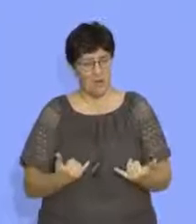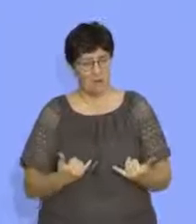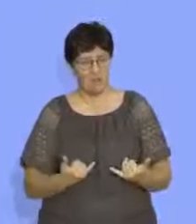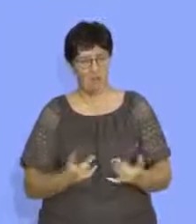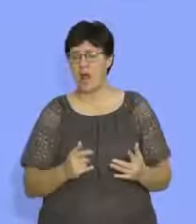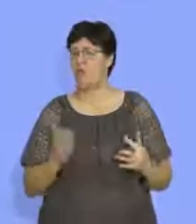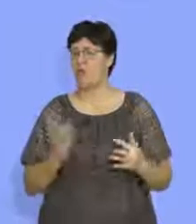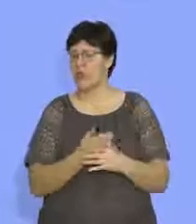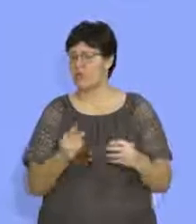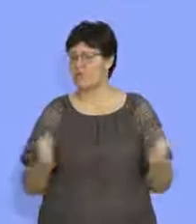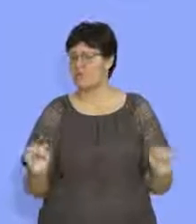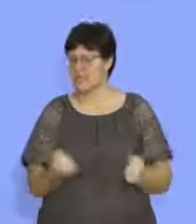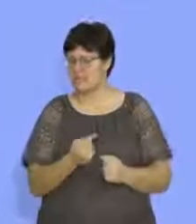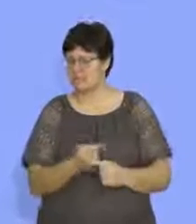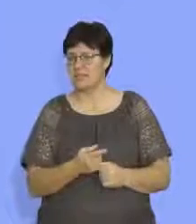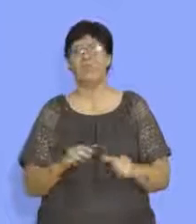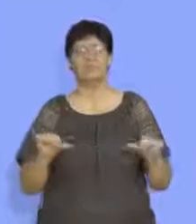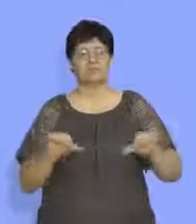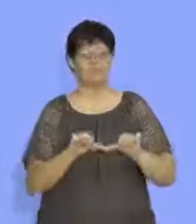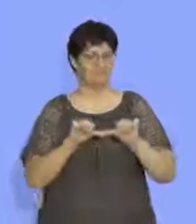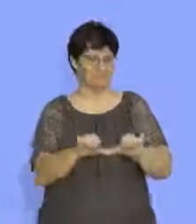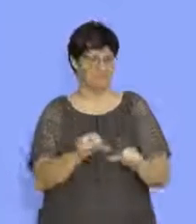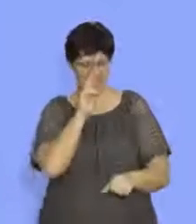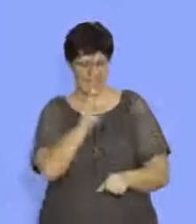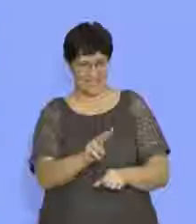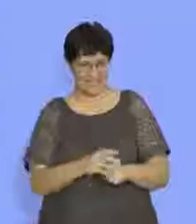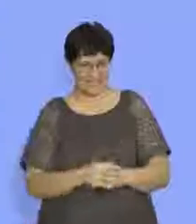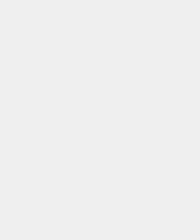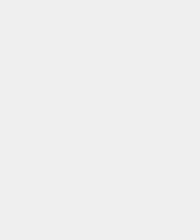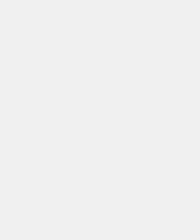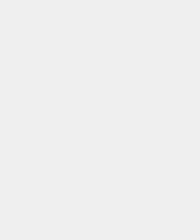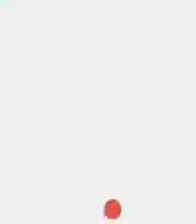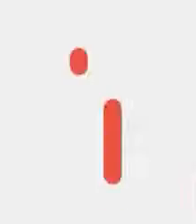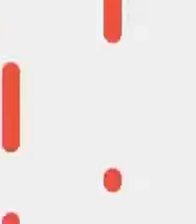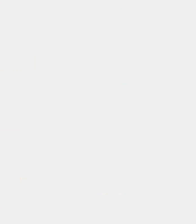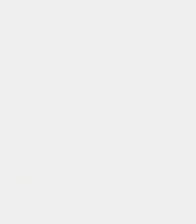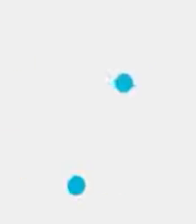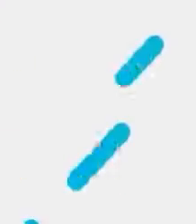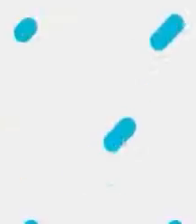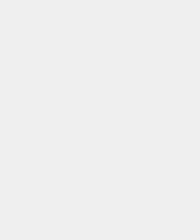want us to take a quick ad break and I'll be back with some more. Stay tuned.